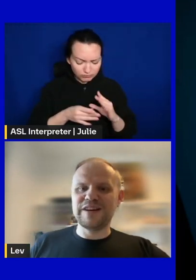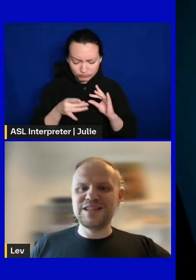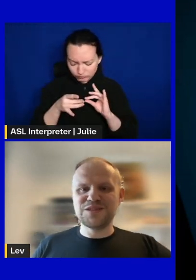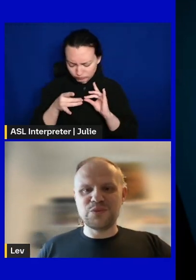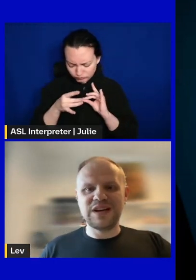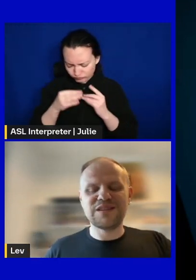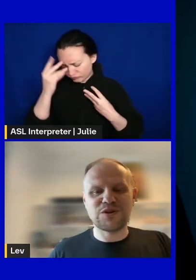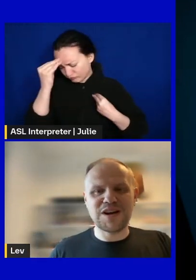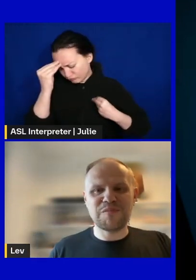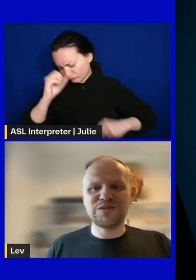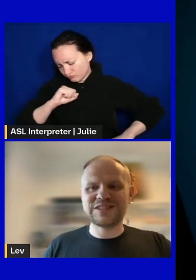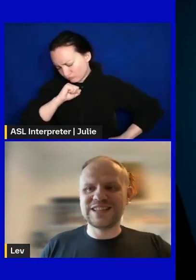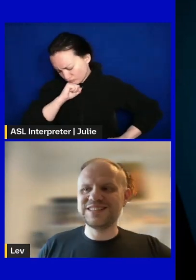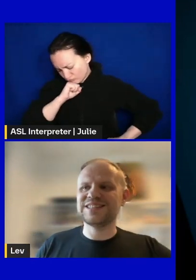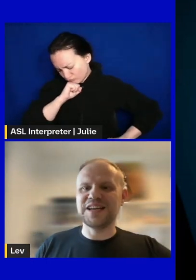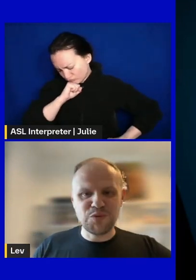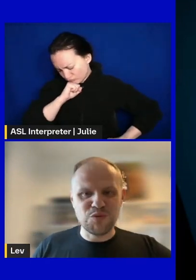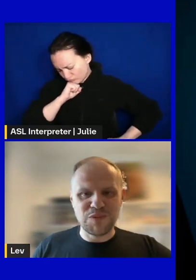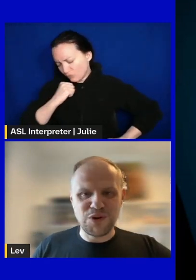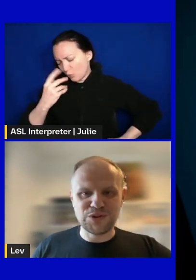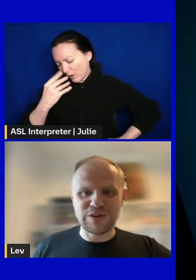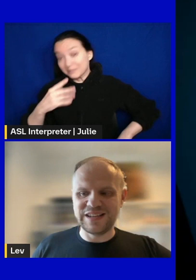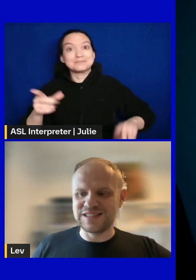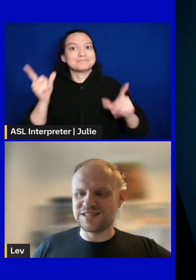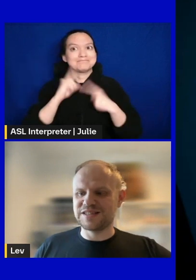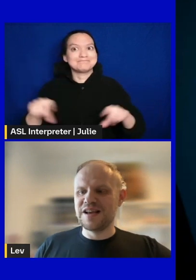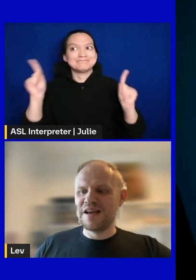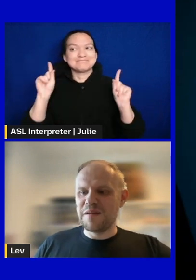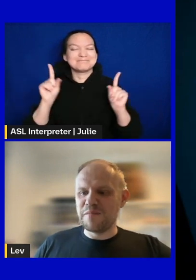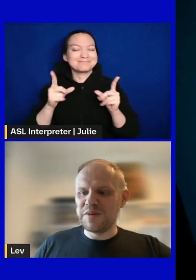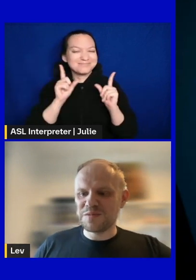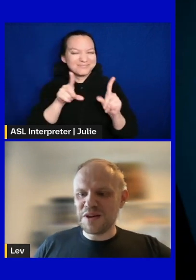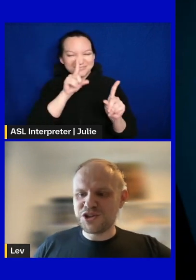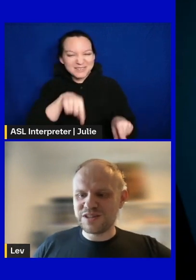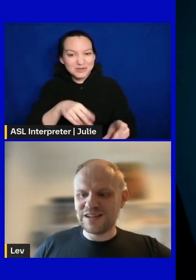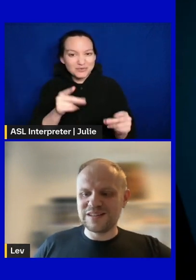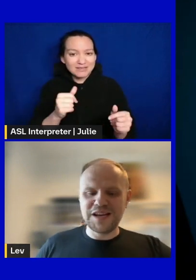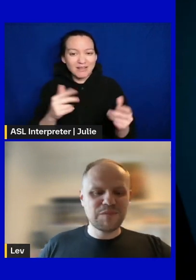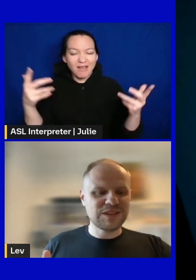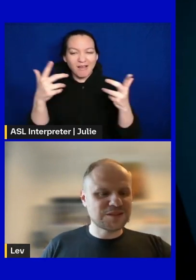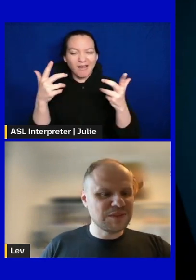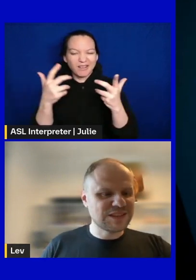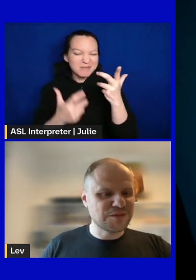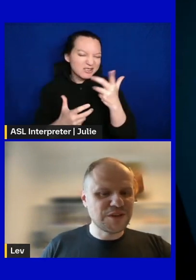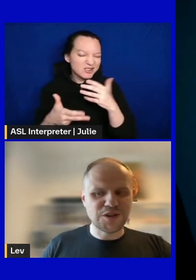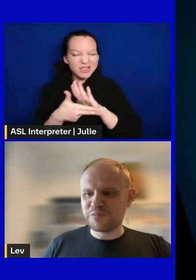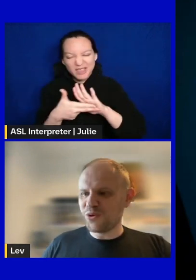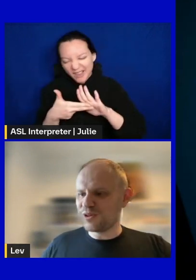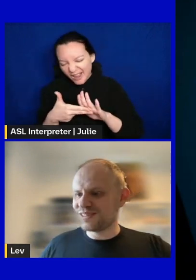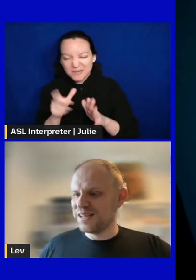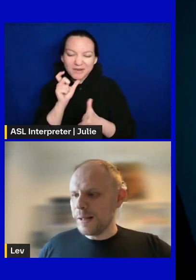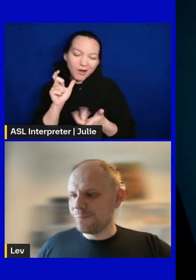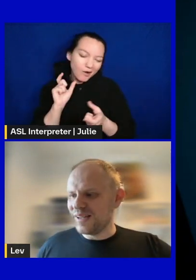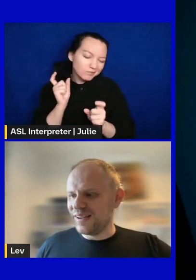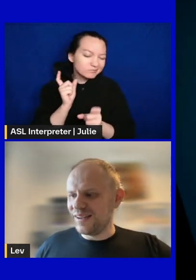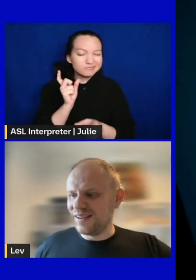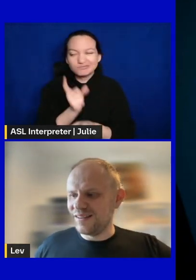thinking phase, waited for a couple of seconds, and boom, all the right answers. Mismatched labels, misconfigured